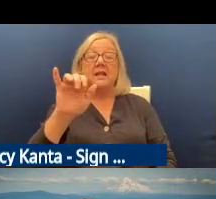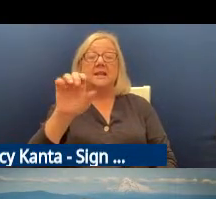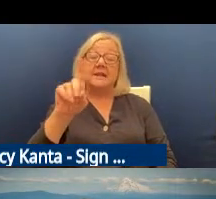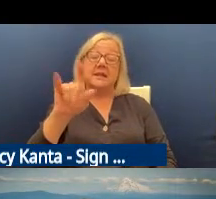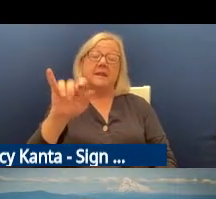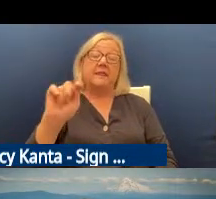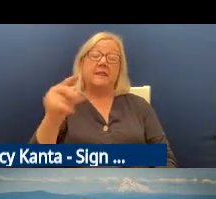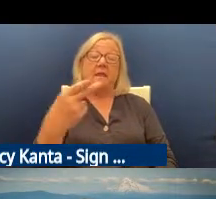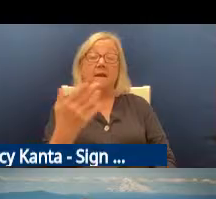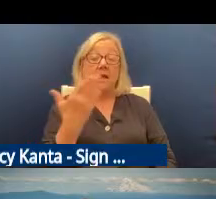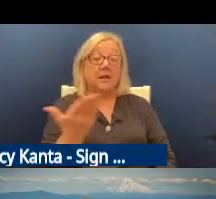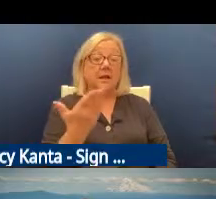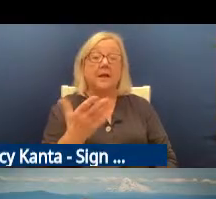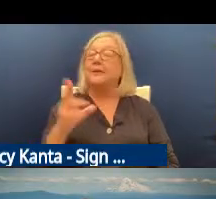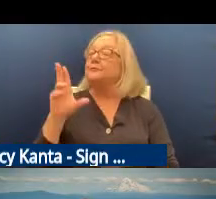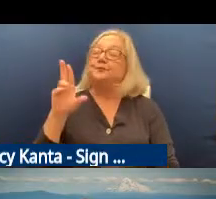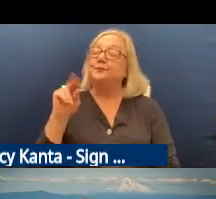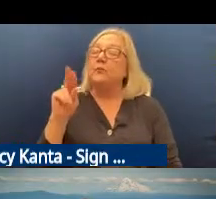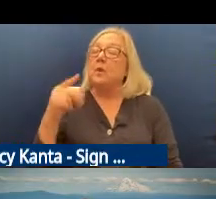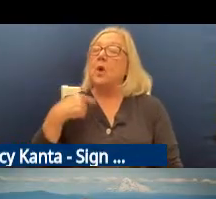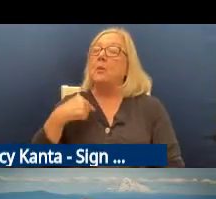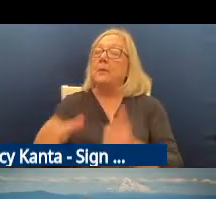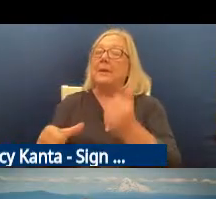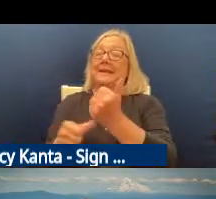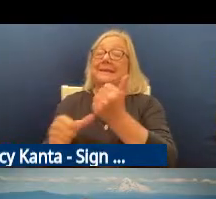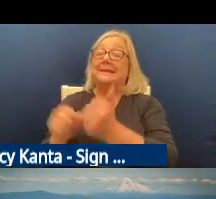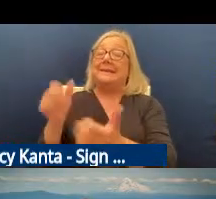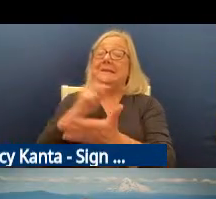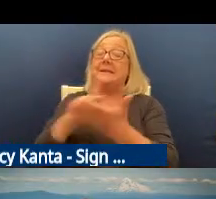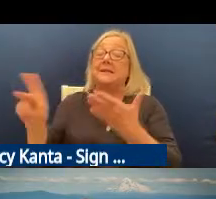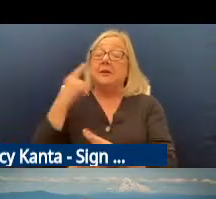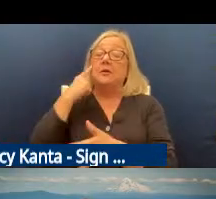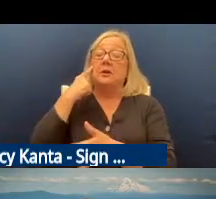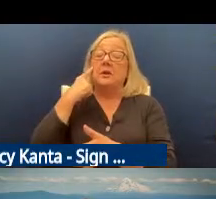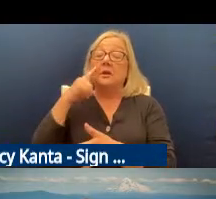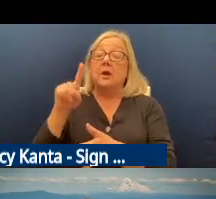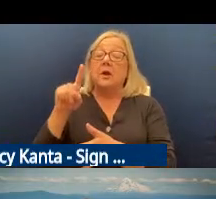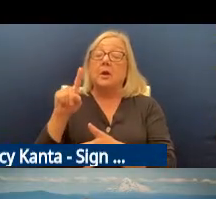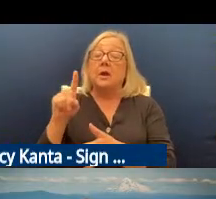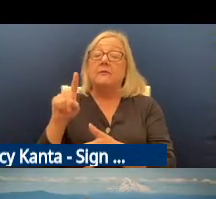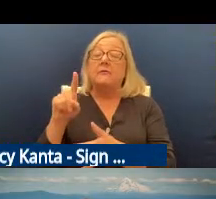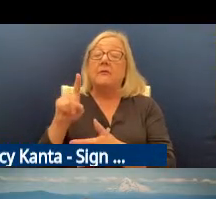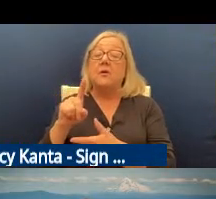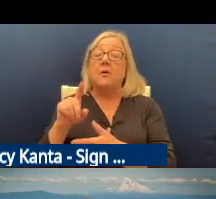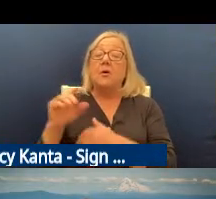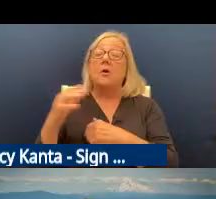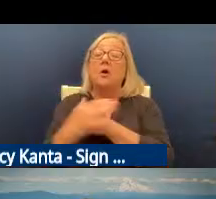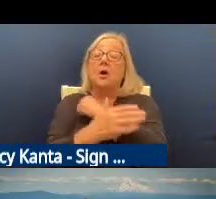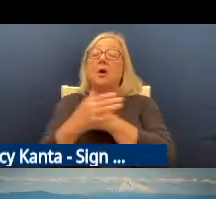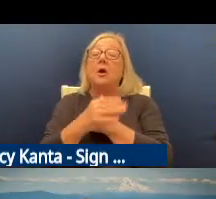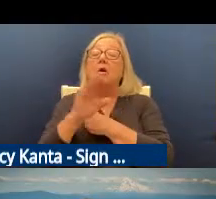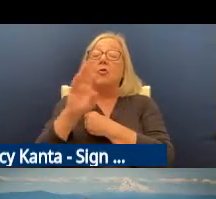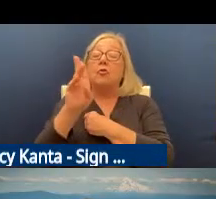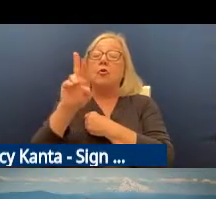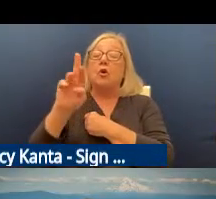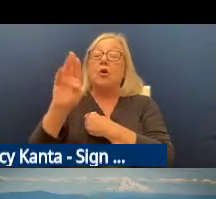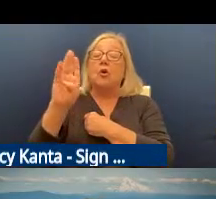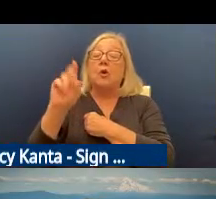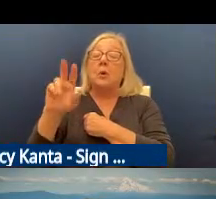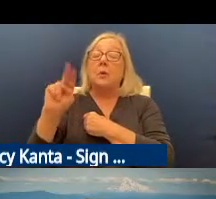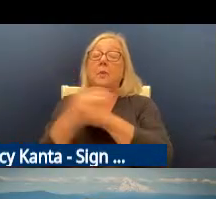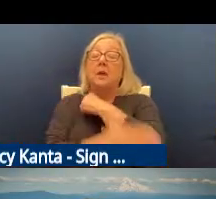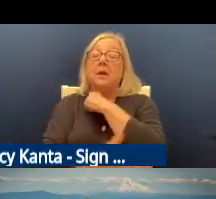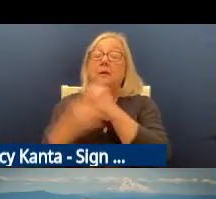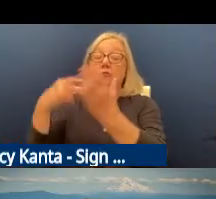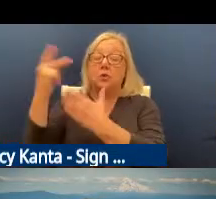I am Ron Pate. I'm Assistant Secretary for Mega Programs and Urban Mobility. It's good to be with you all today. Great. Thank you, Ron. Have any